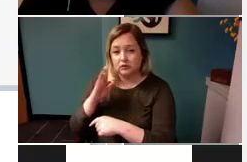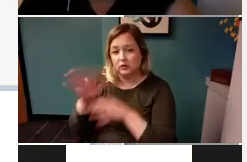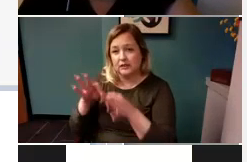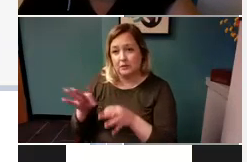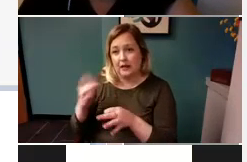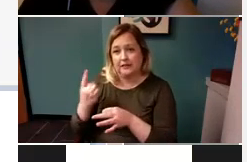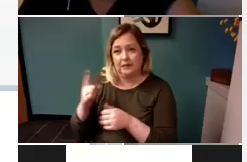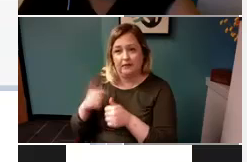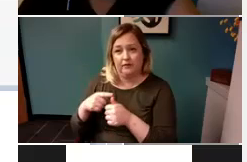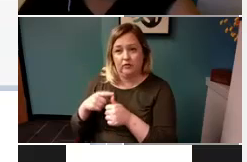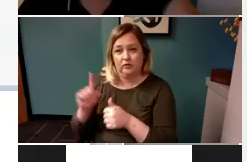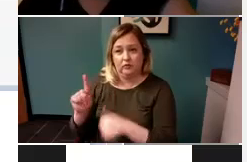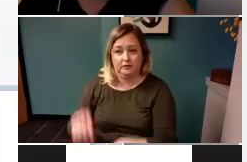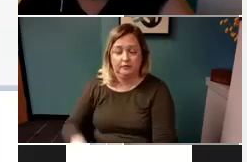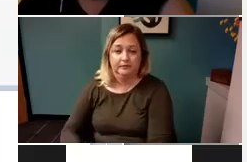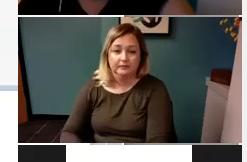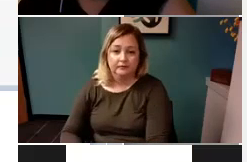something.